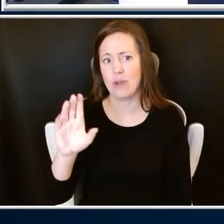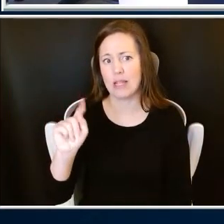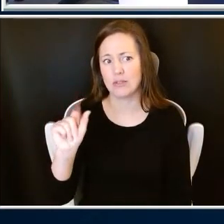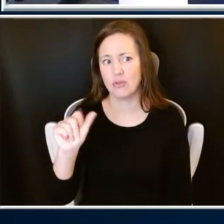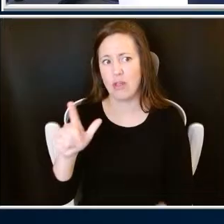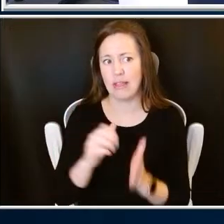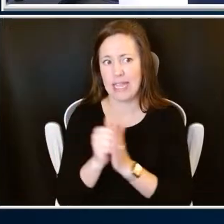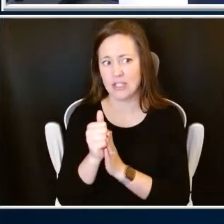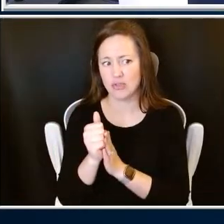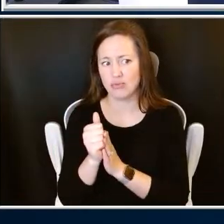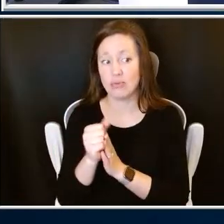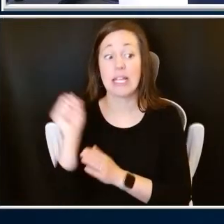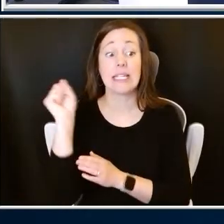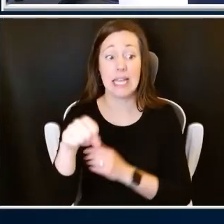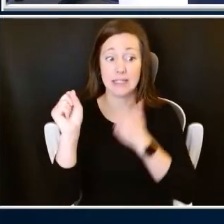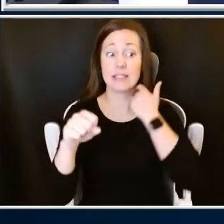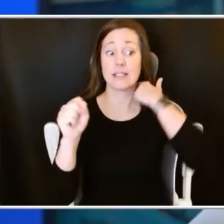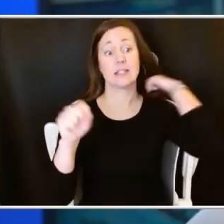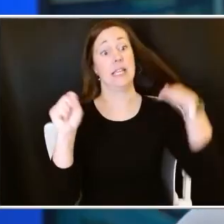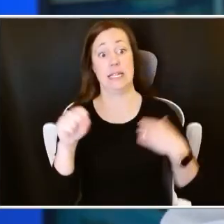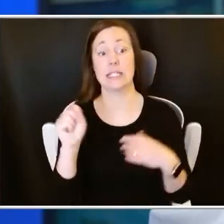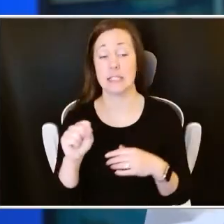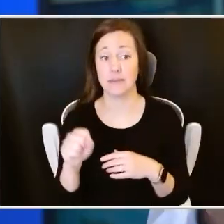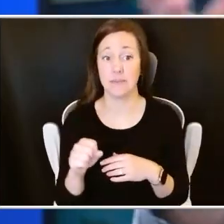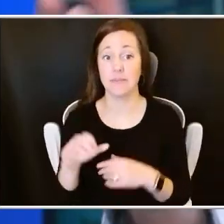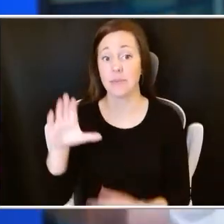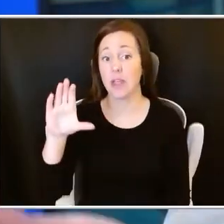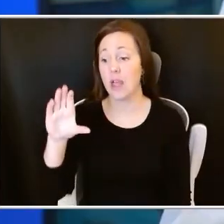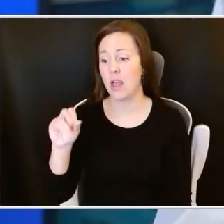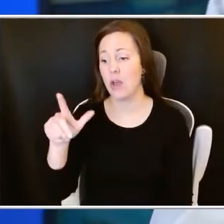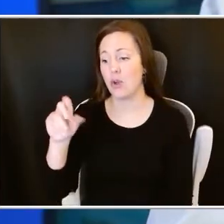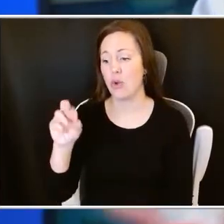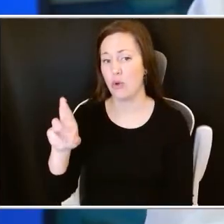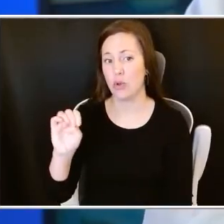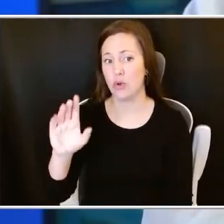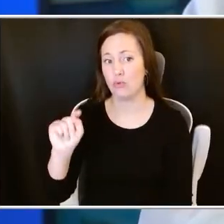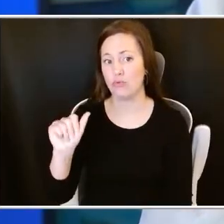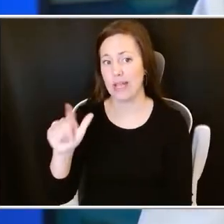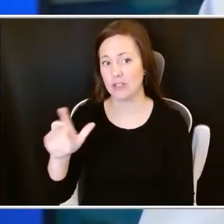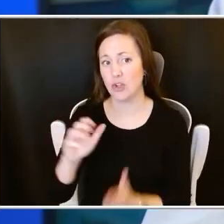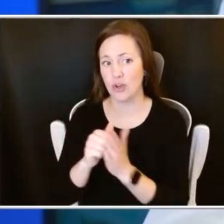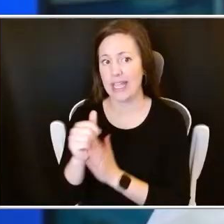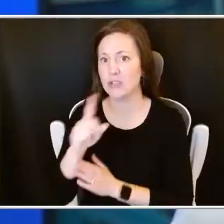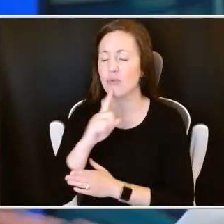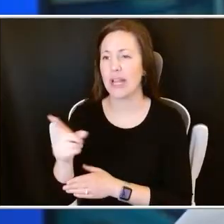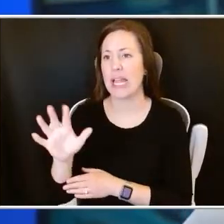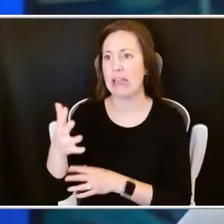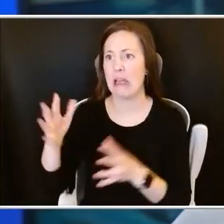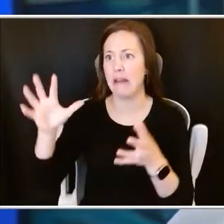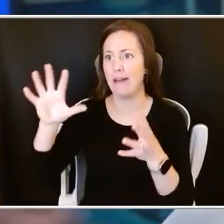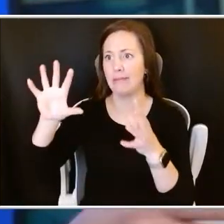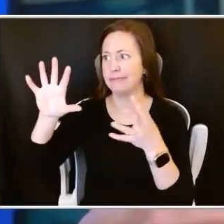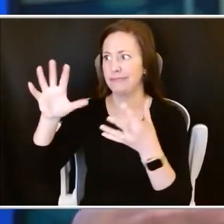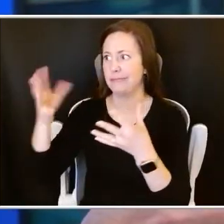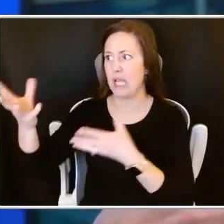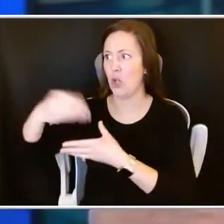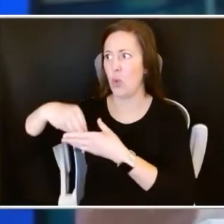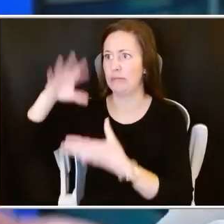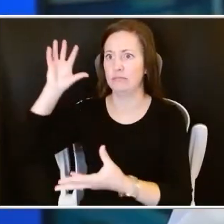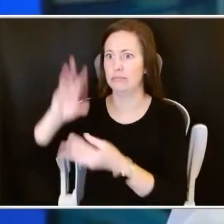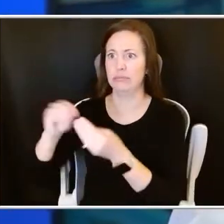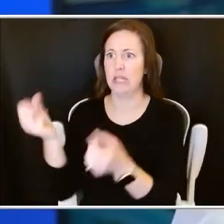Yes, significant. Colorectal cancer is kind of the all-summing term that we use. Because the two types of